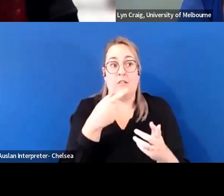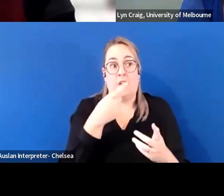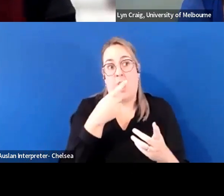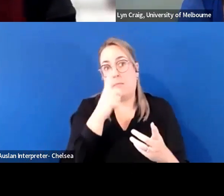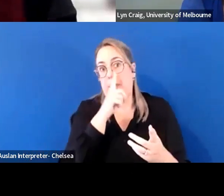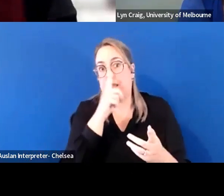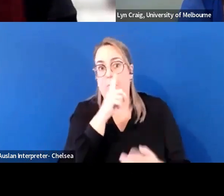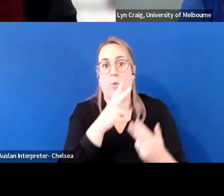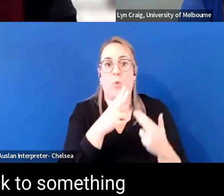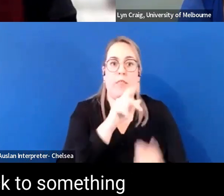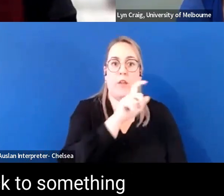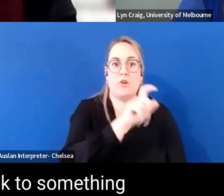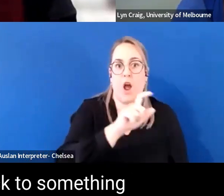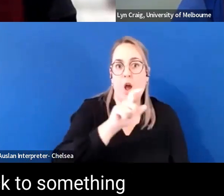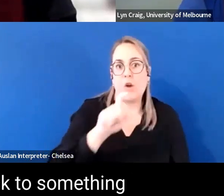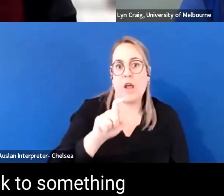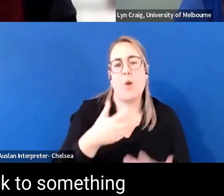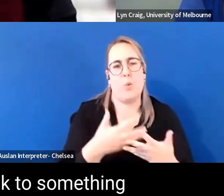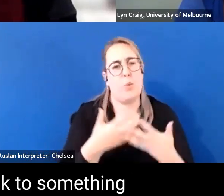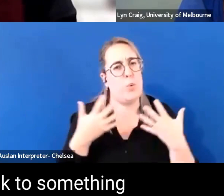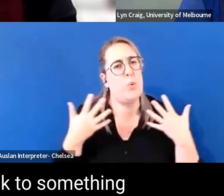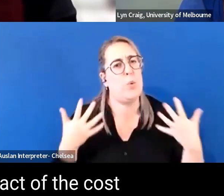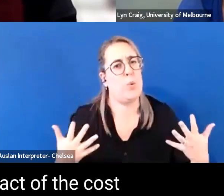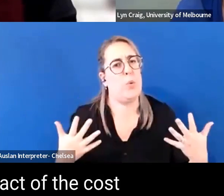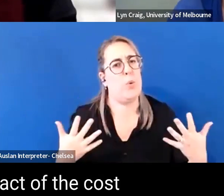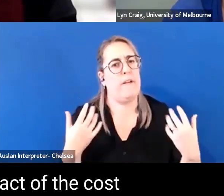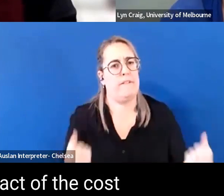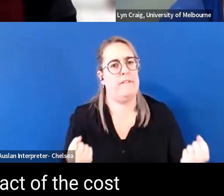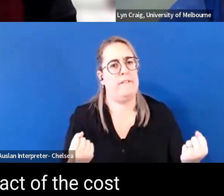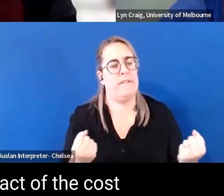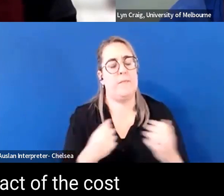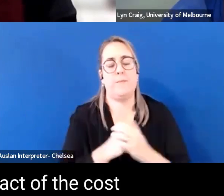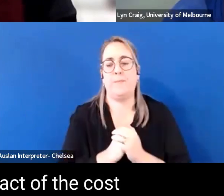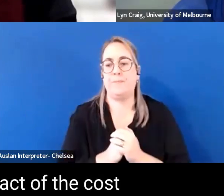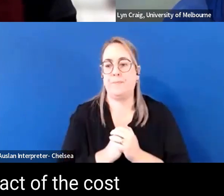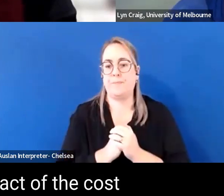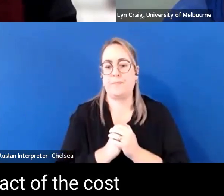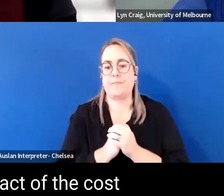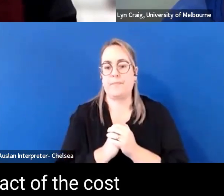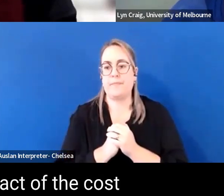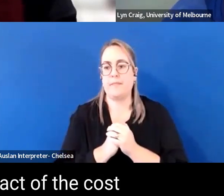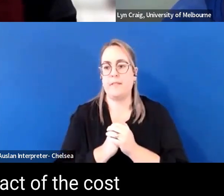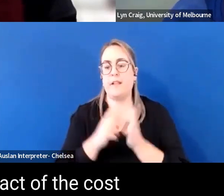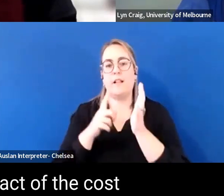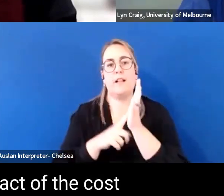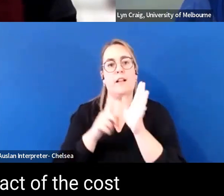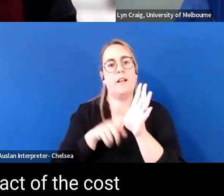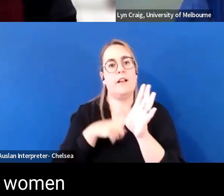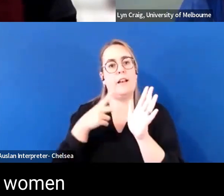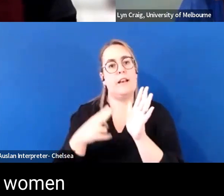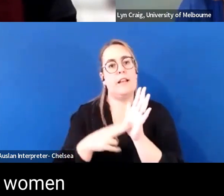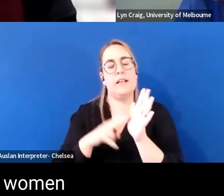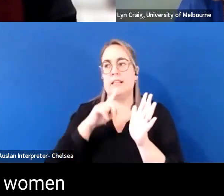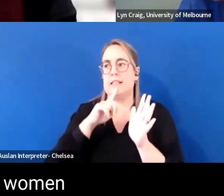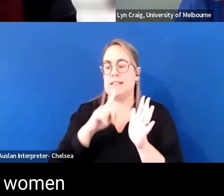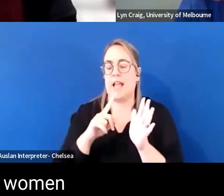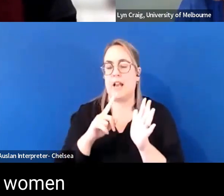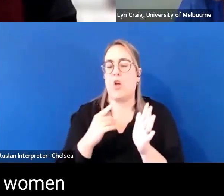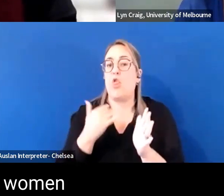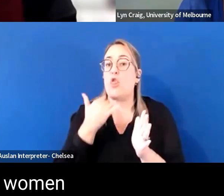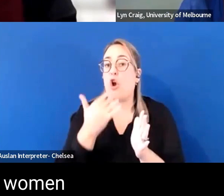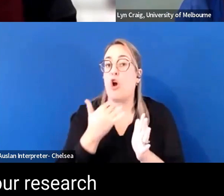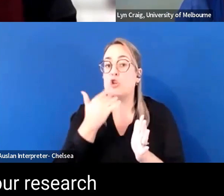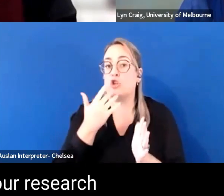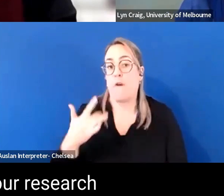families. I want to go back to something Lynn raised around the impact of the cost of living crisis on women and how women are more